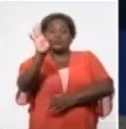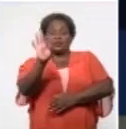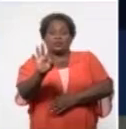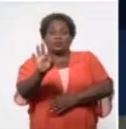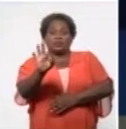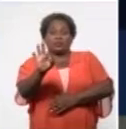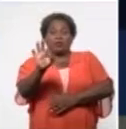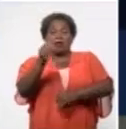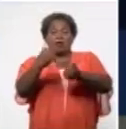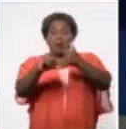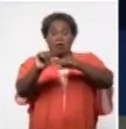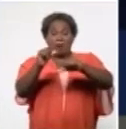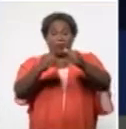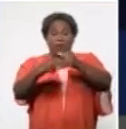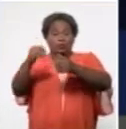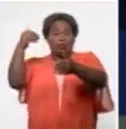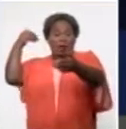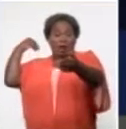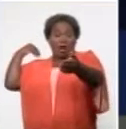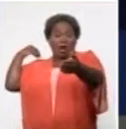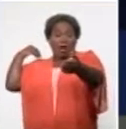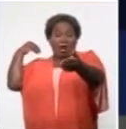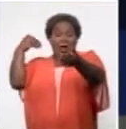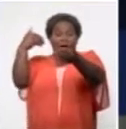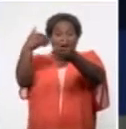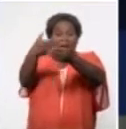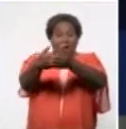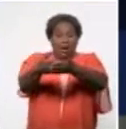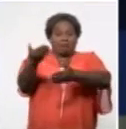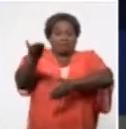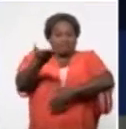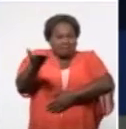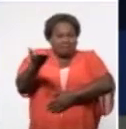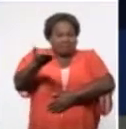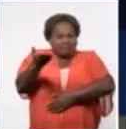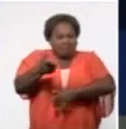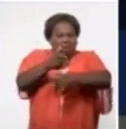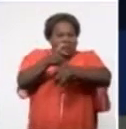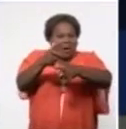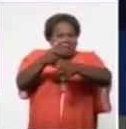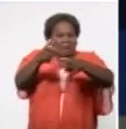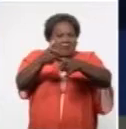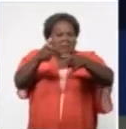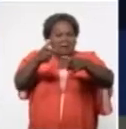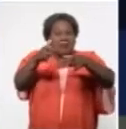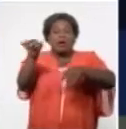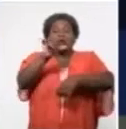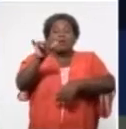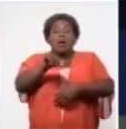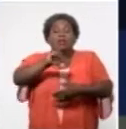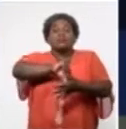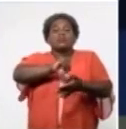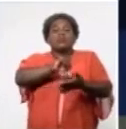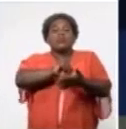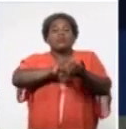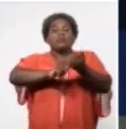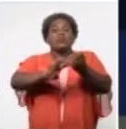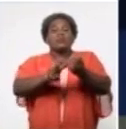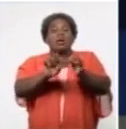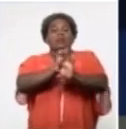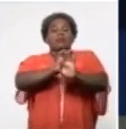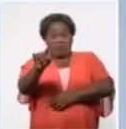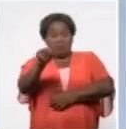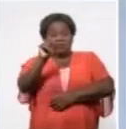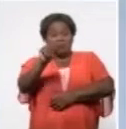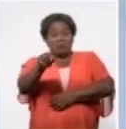Genetic Engineering and Biotechnology Center Lab, 246, and in the Laboratory of the Civil Defense, 77